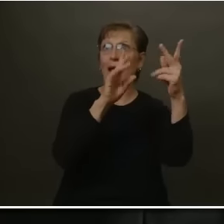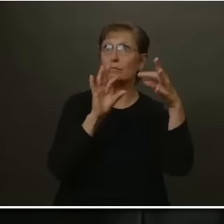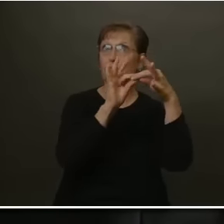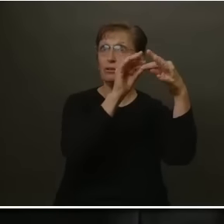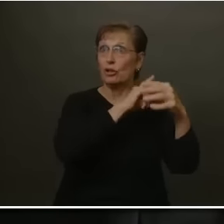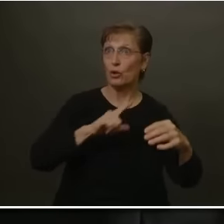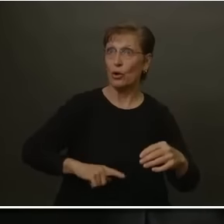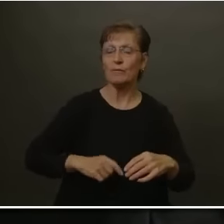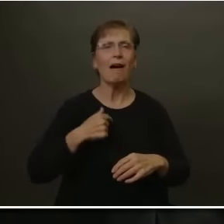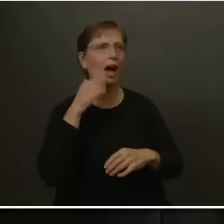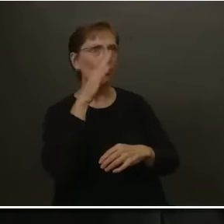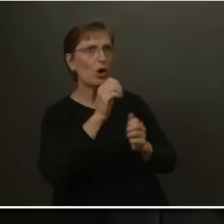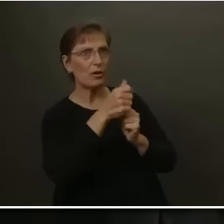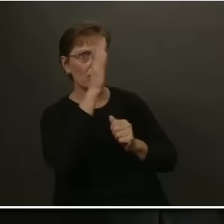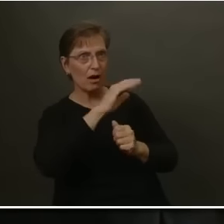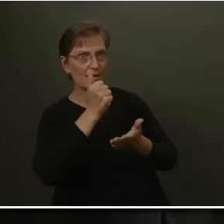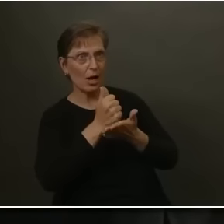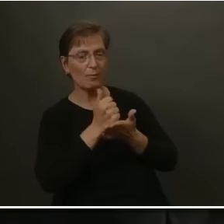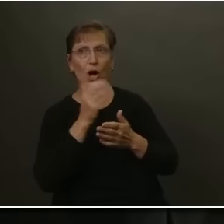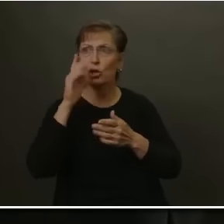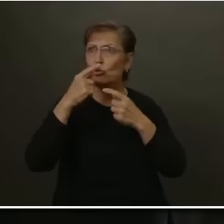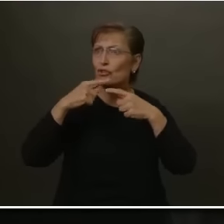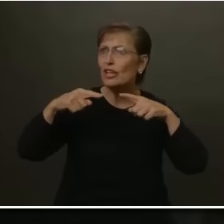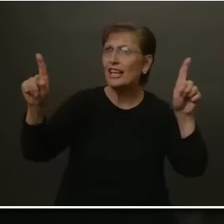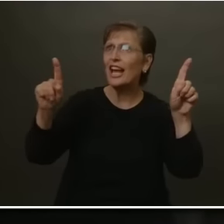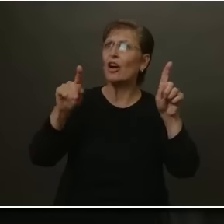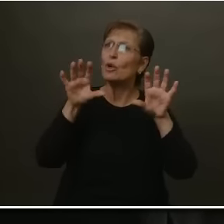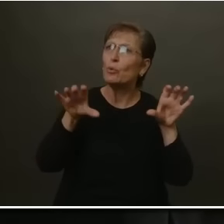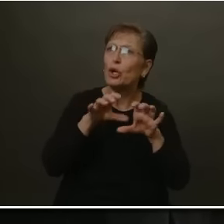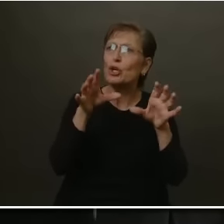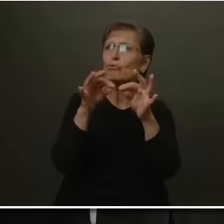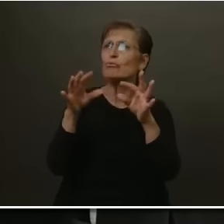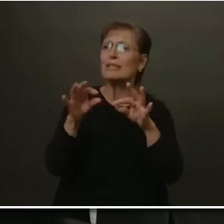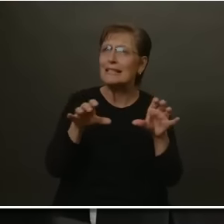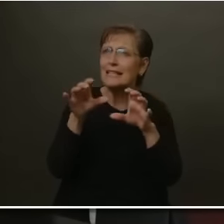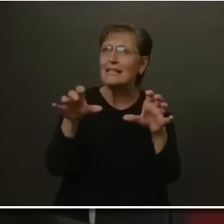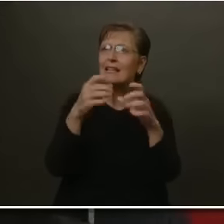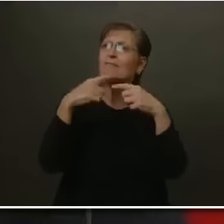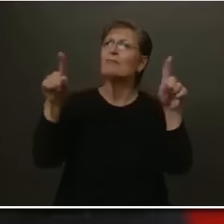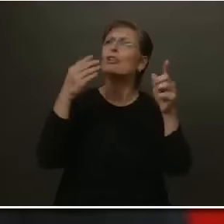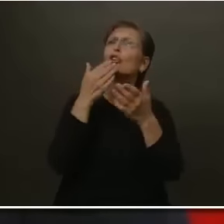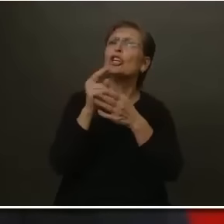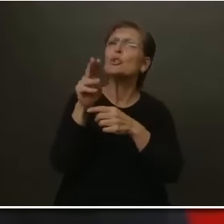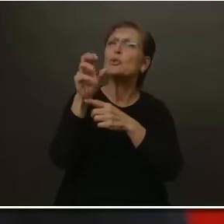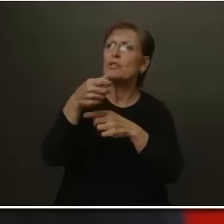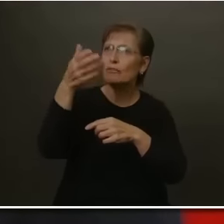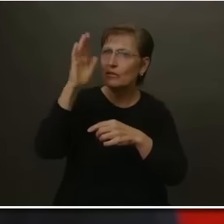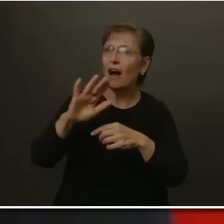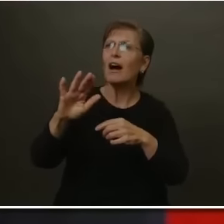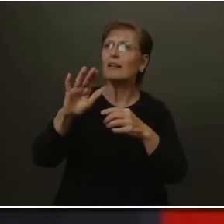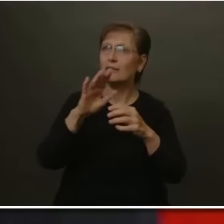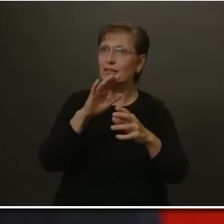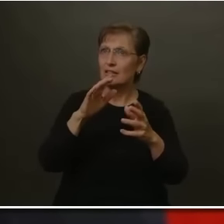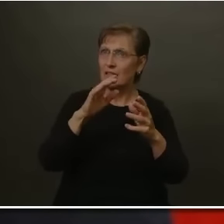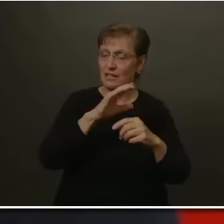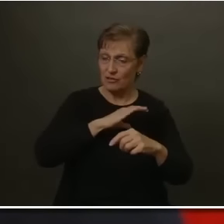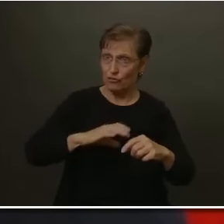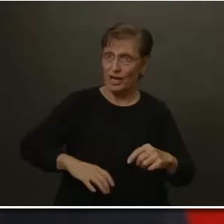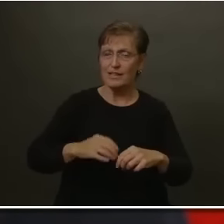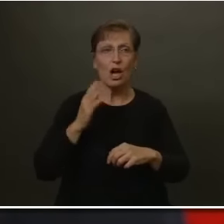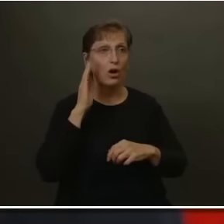proclaim by word and deed the good news of God in Christ? I will, with God's help. Will you seek and